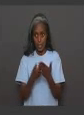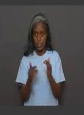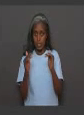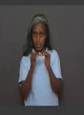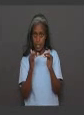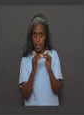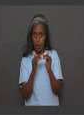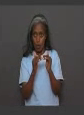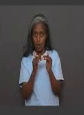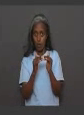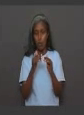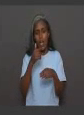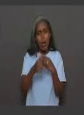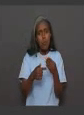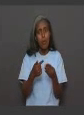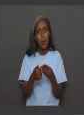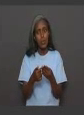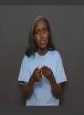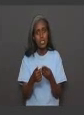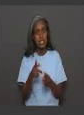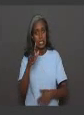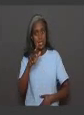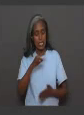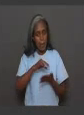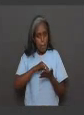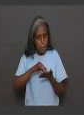This is equal to about